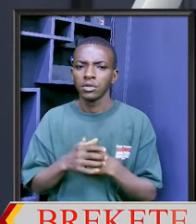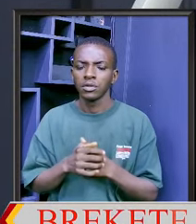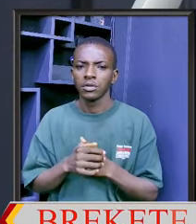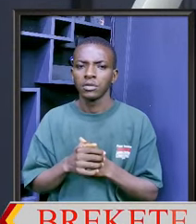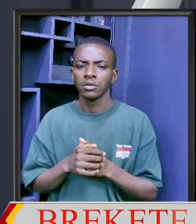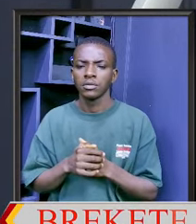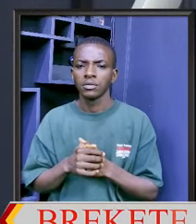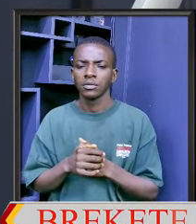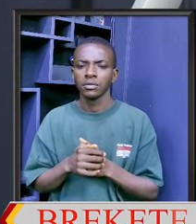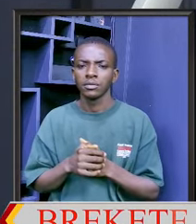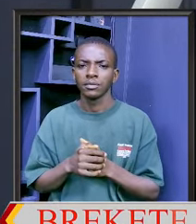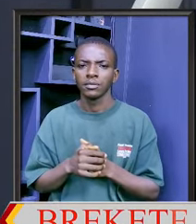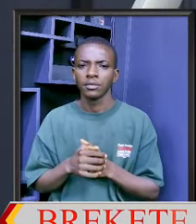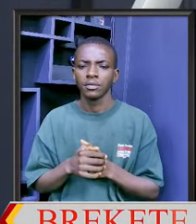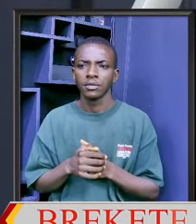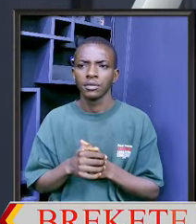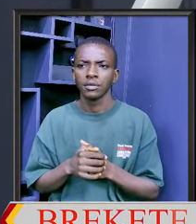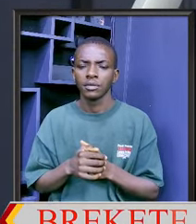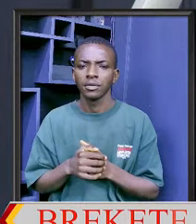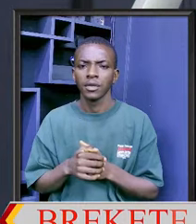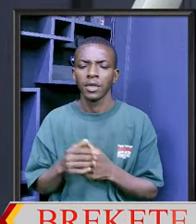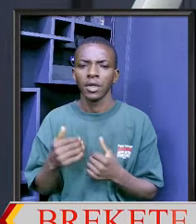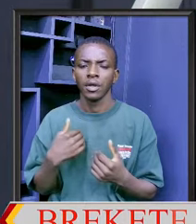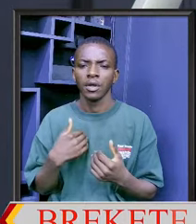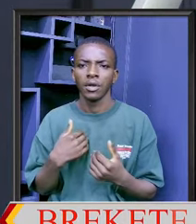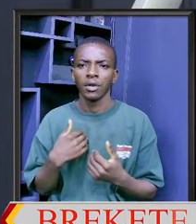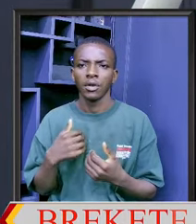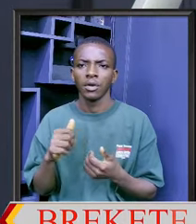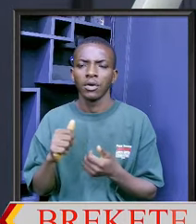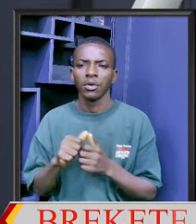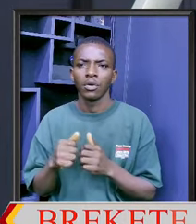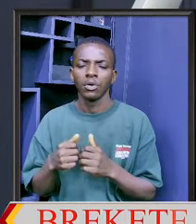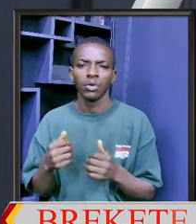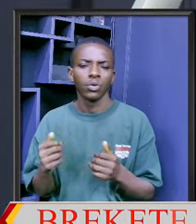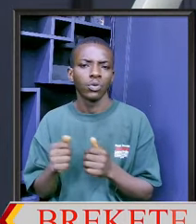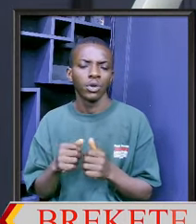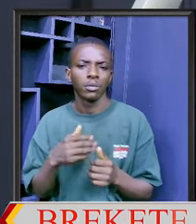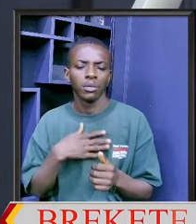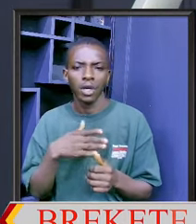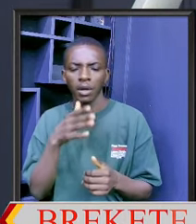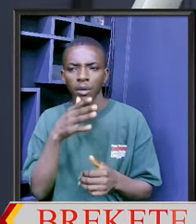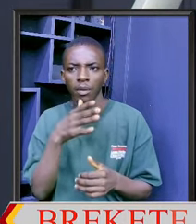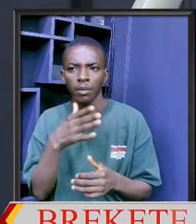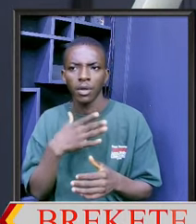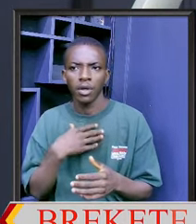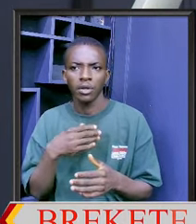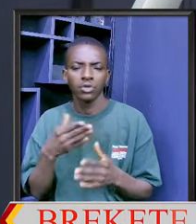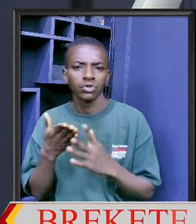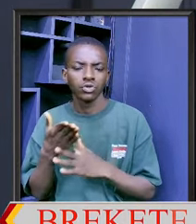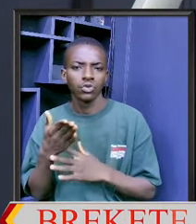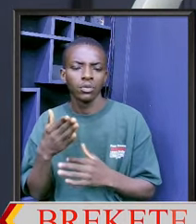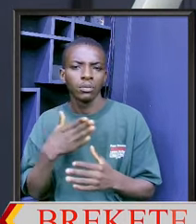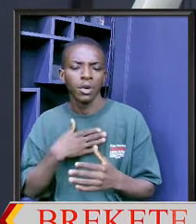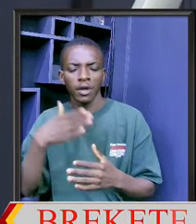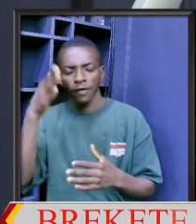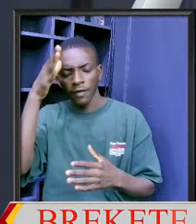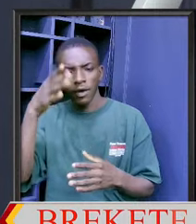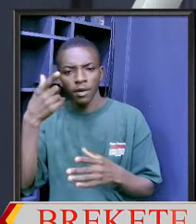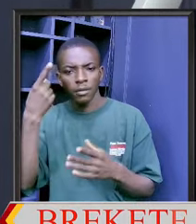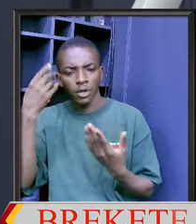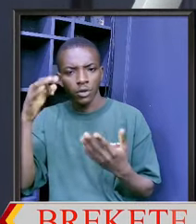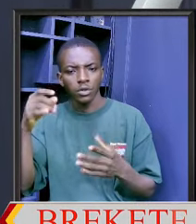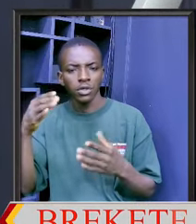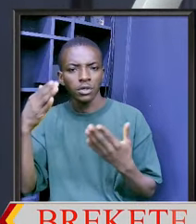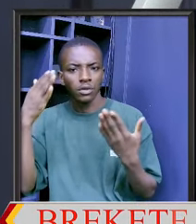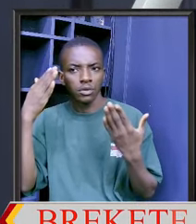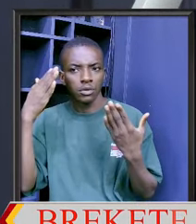Okay, sorry, sir. I have issue with my mother and through my father because I don't